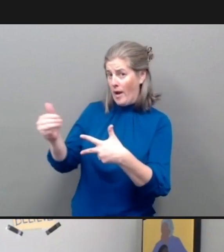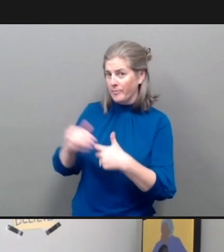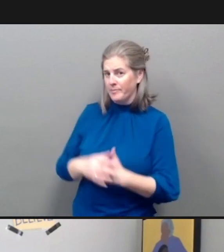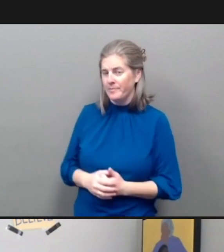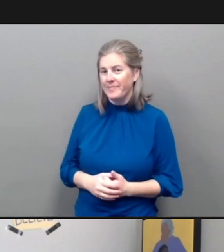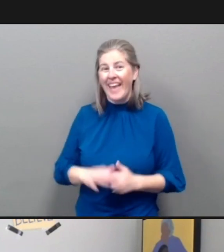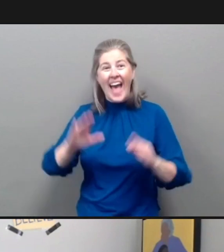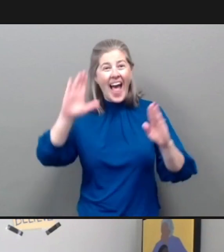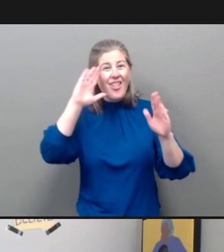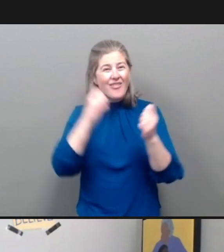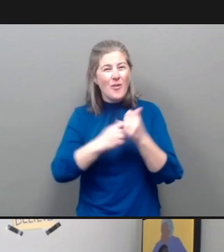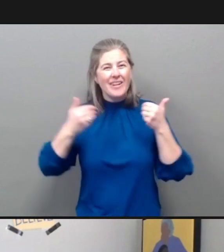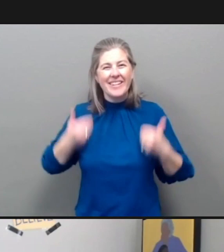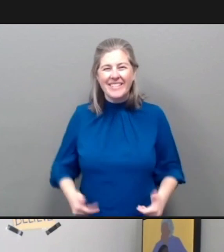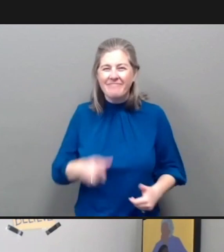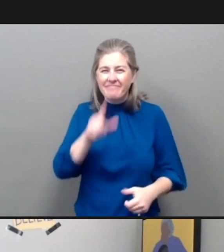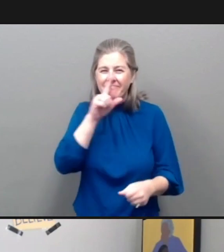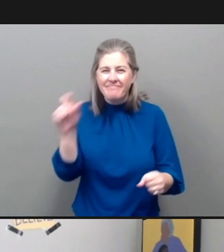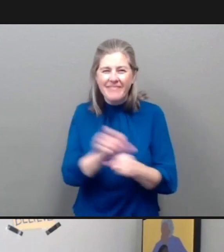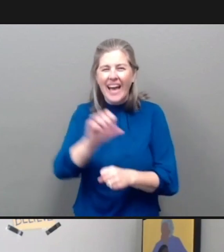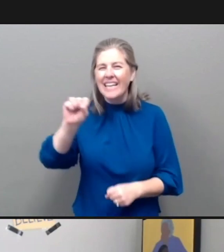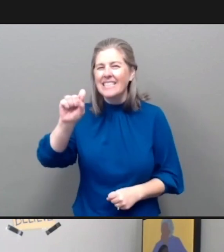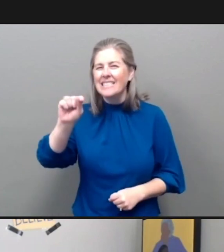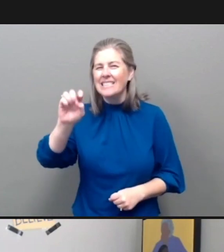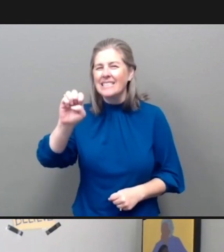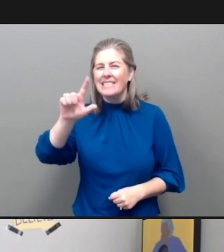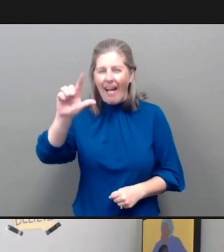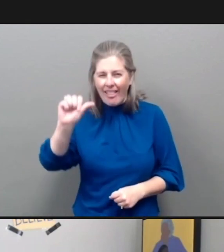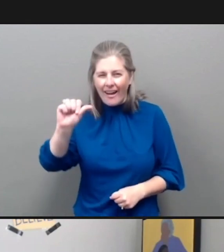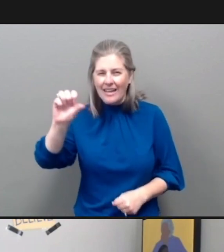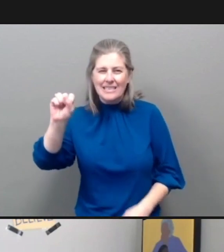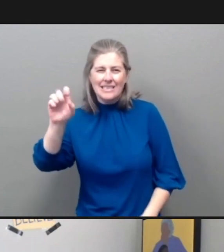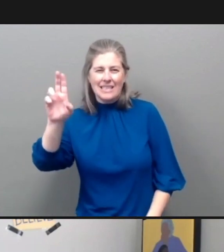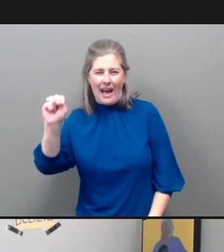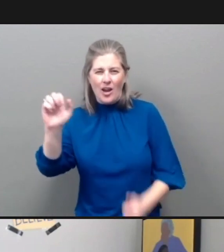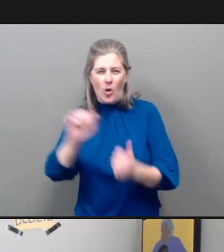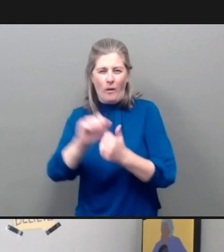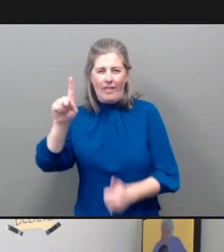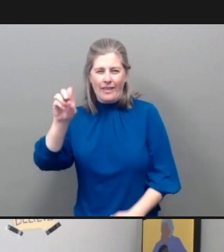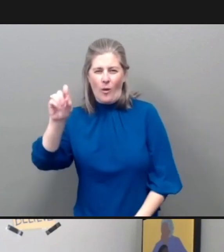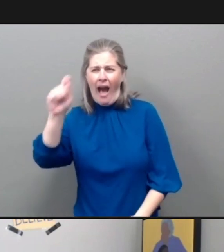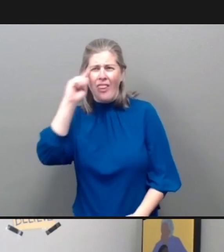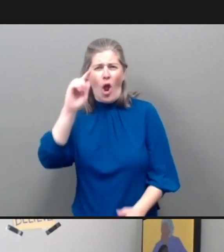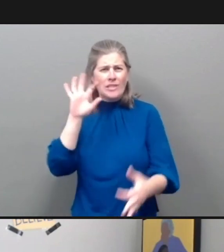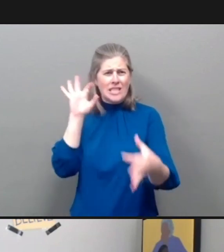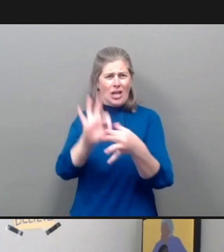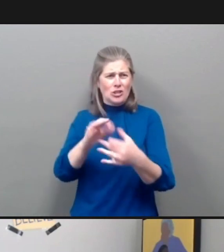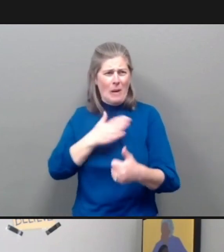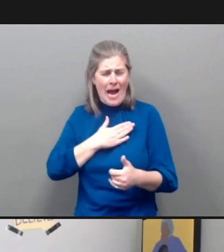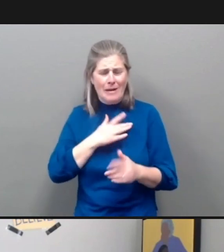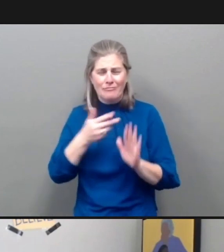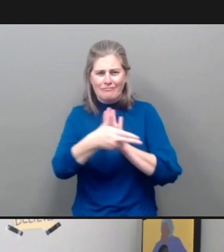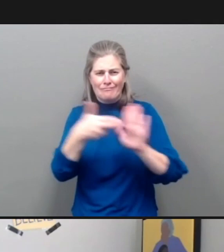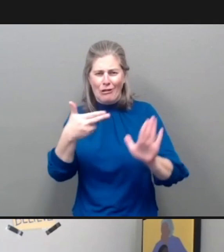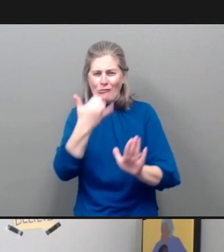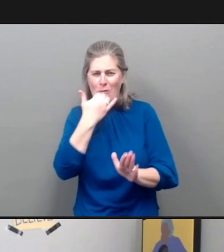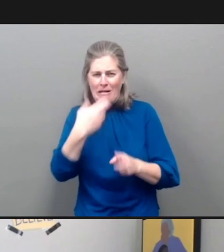Hey everybody, this is actually Stella Sun with KOAT. I thought I was logged into mine, but Hi, I Stella. guess.